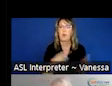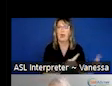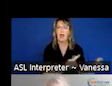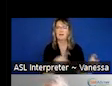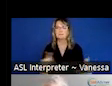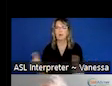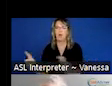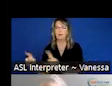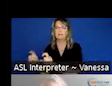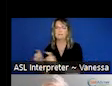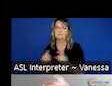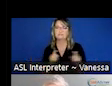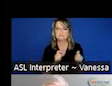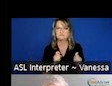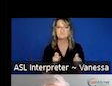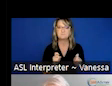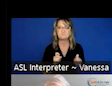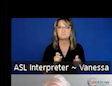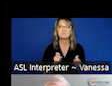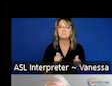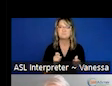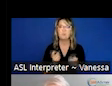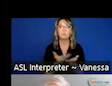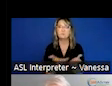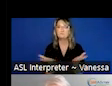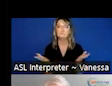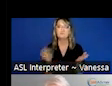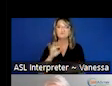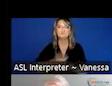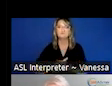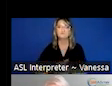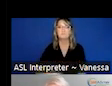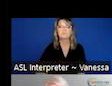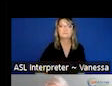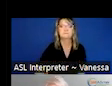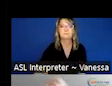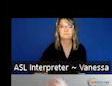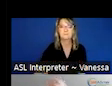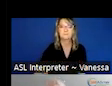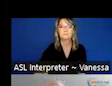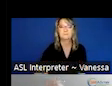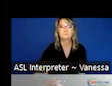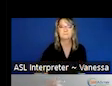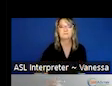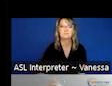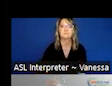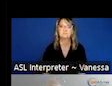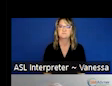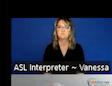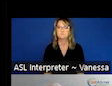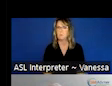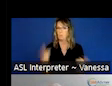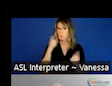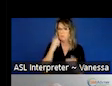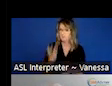Amy. Let's ask the audience. Okay, All right. audience, I think we've got them. Ooh, so what do you make of